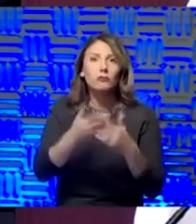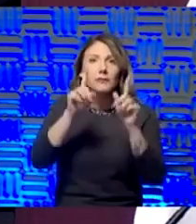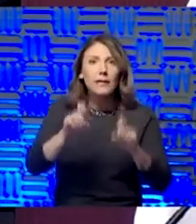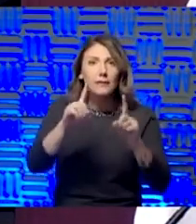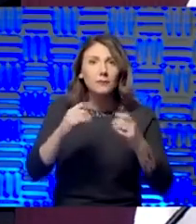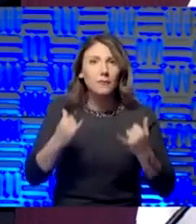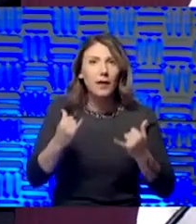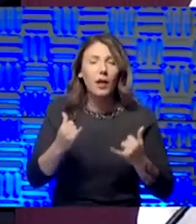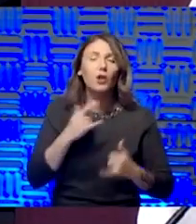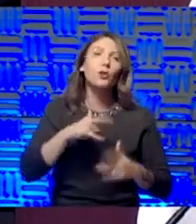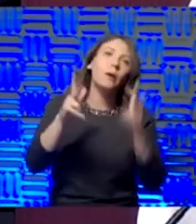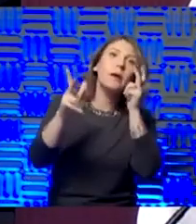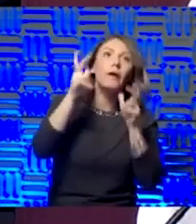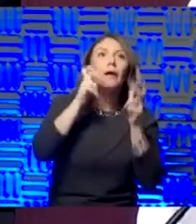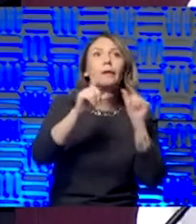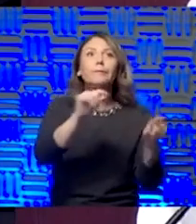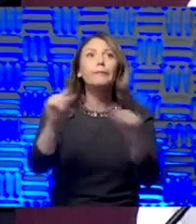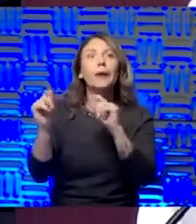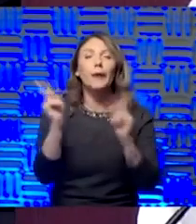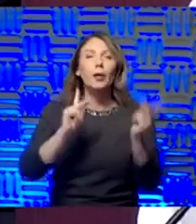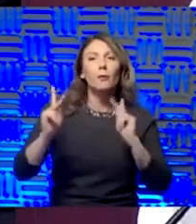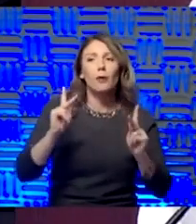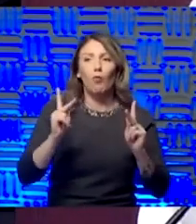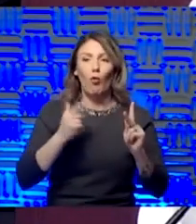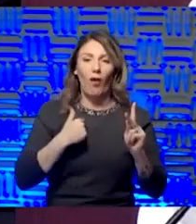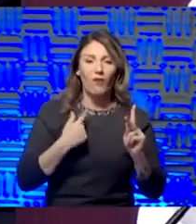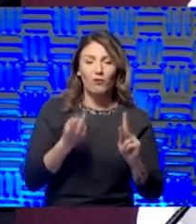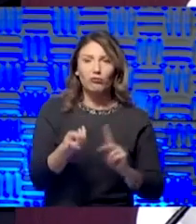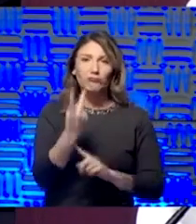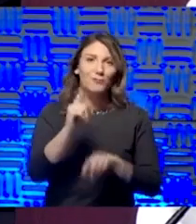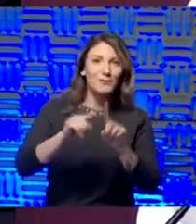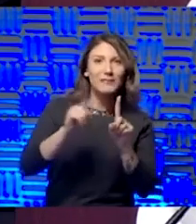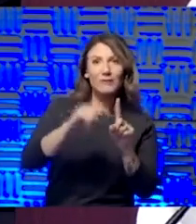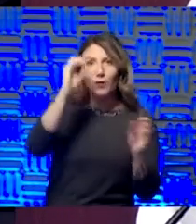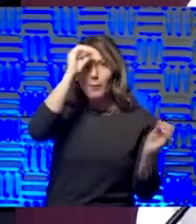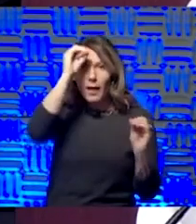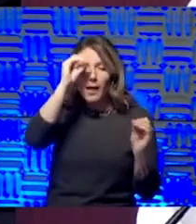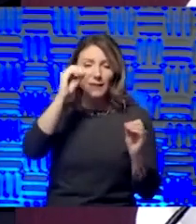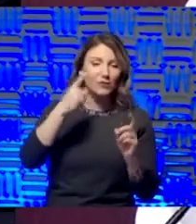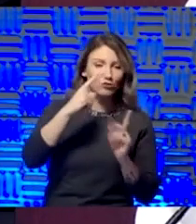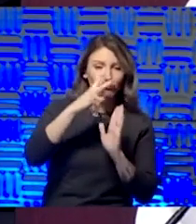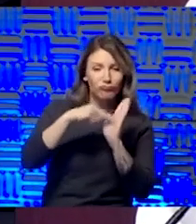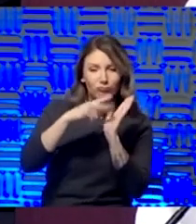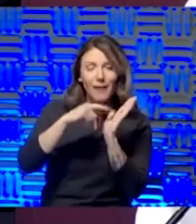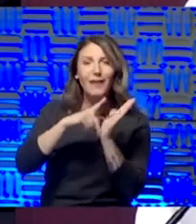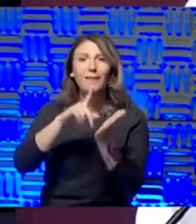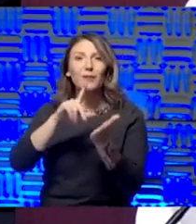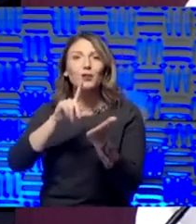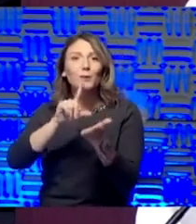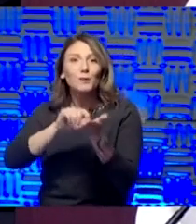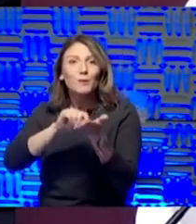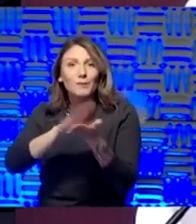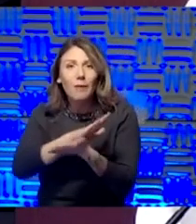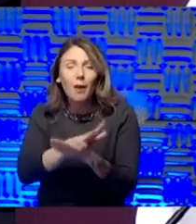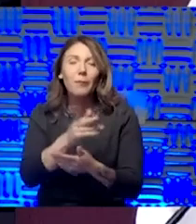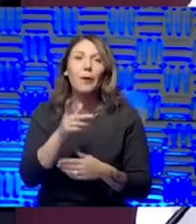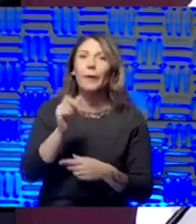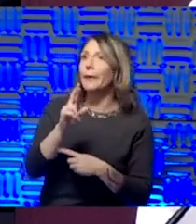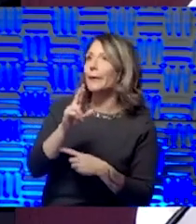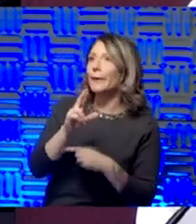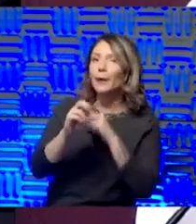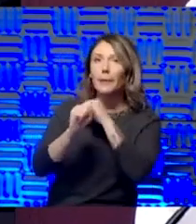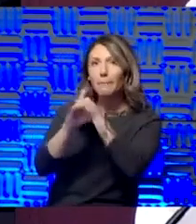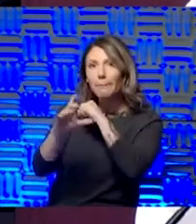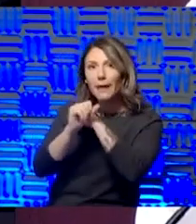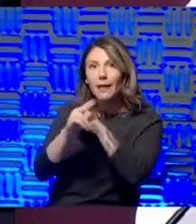hear everybody talking about there are these two different schools of thought. You can see them every time you read the paper or any other news source. You know, there's a